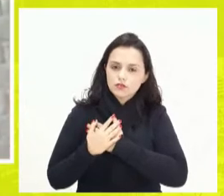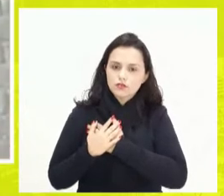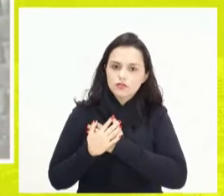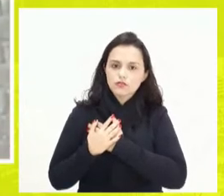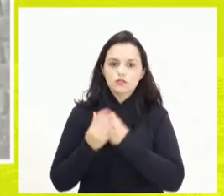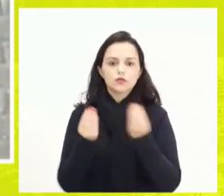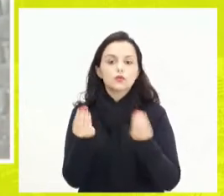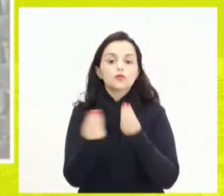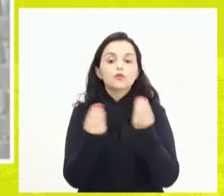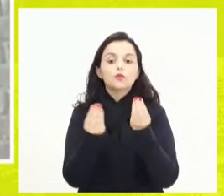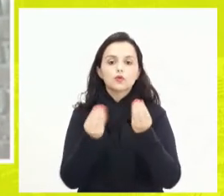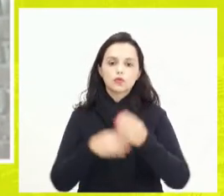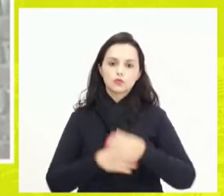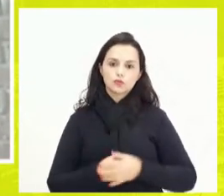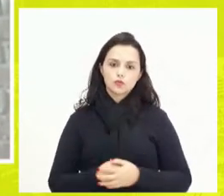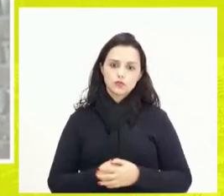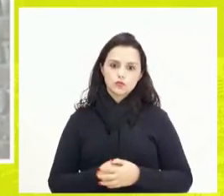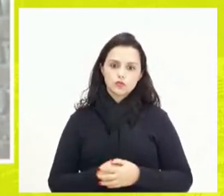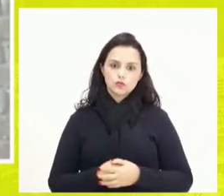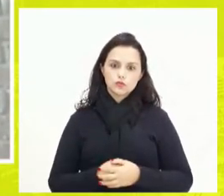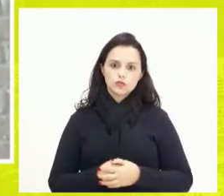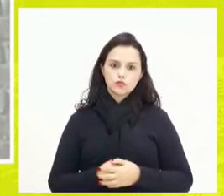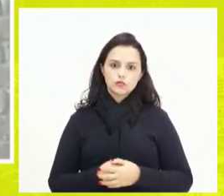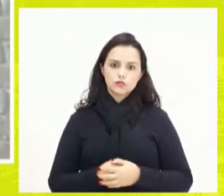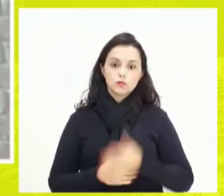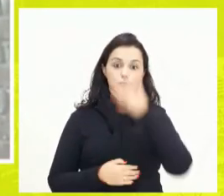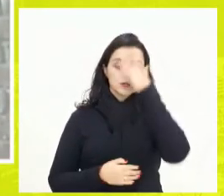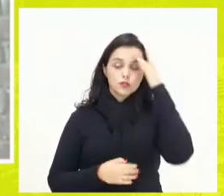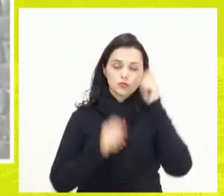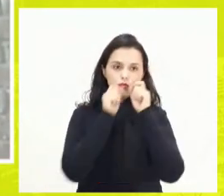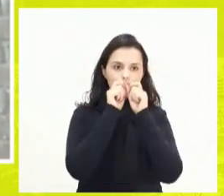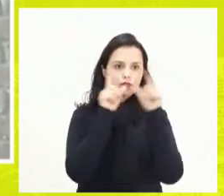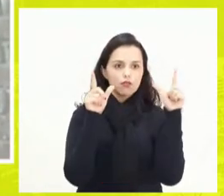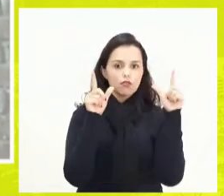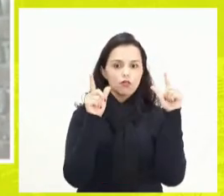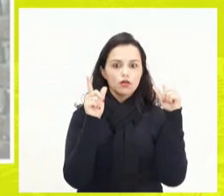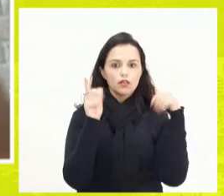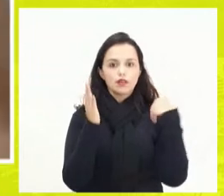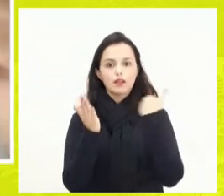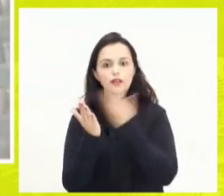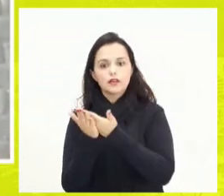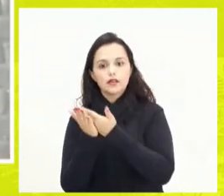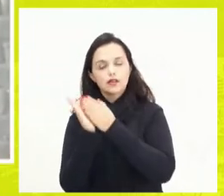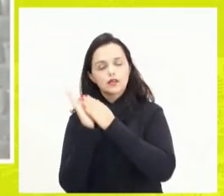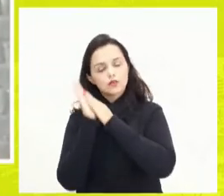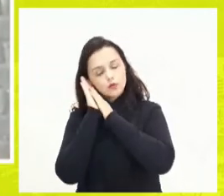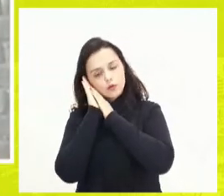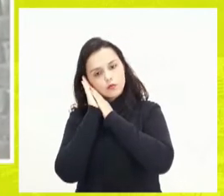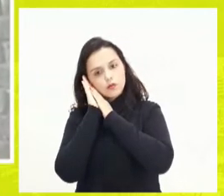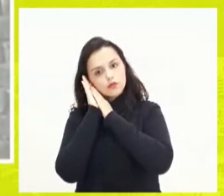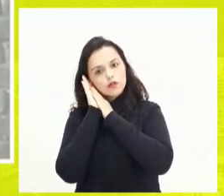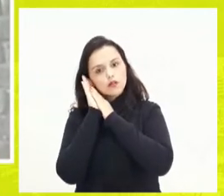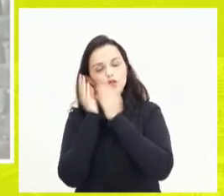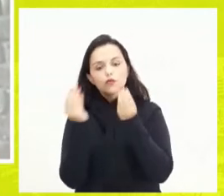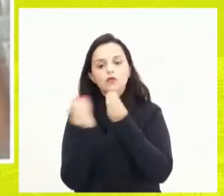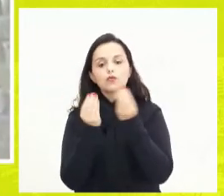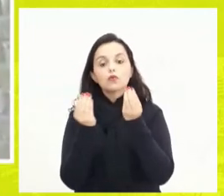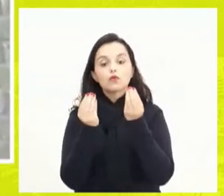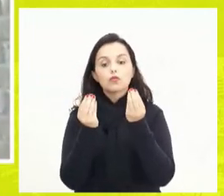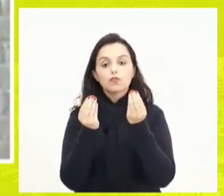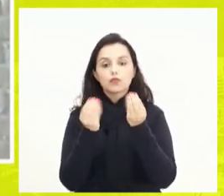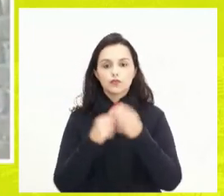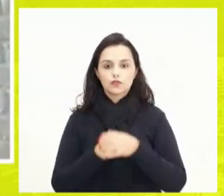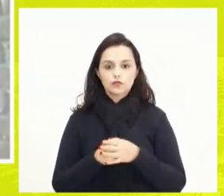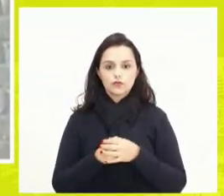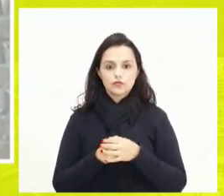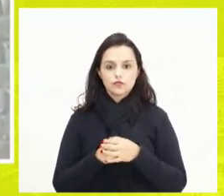place to work i mean an ideal uh newspaper or media office or something you